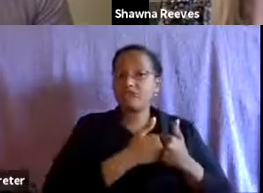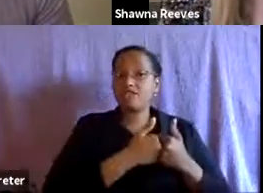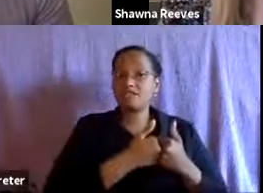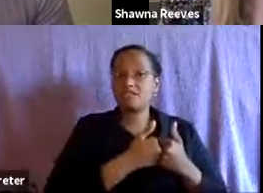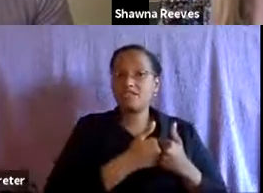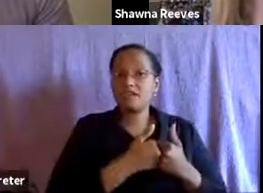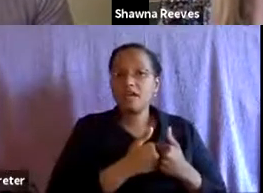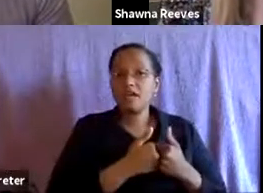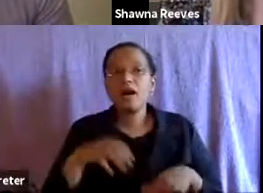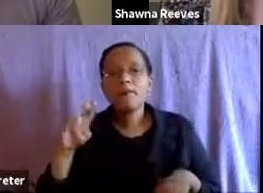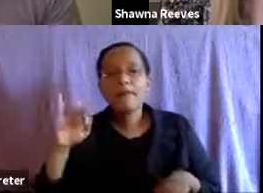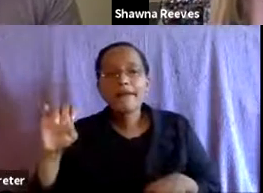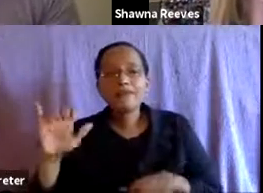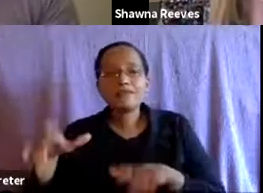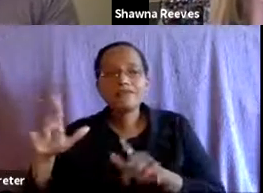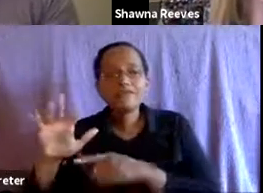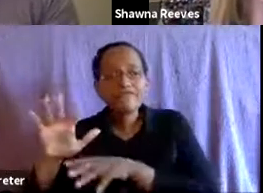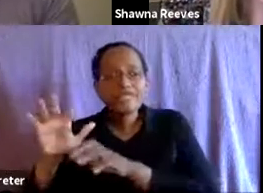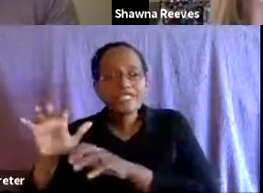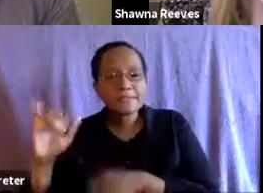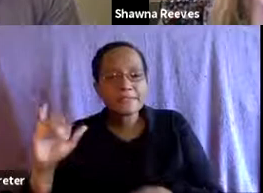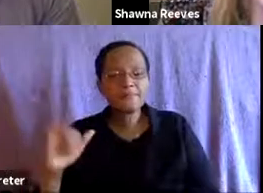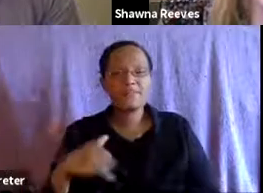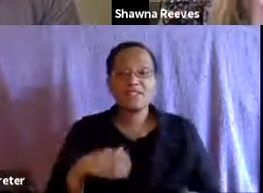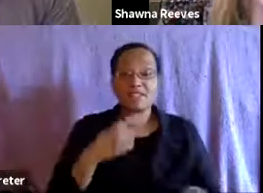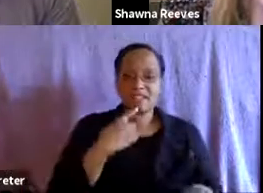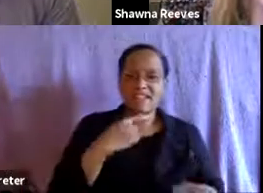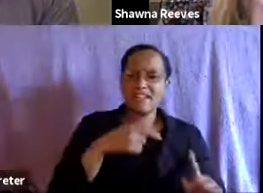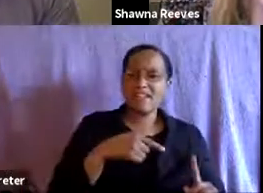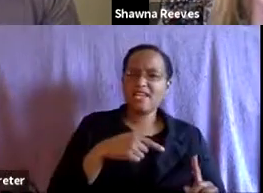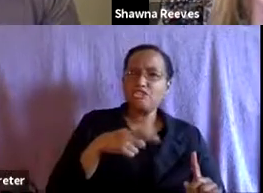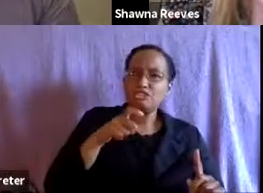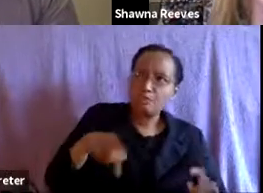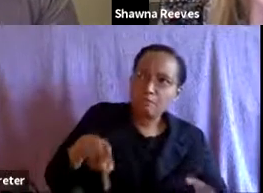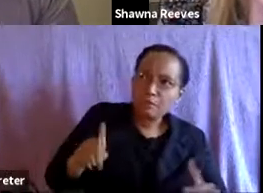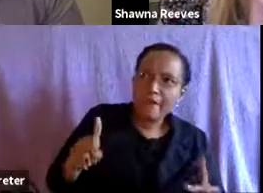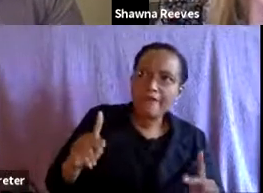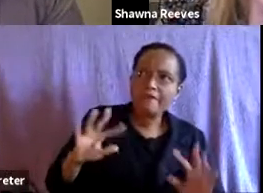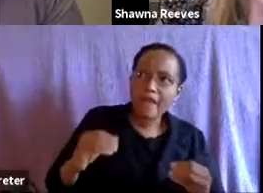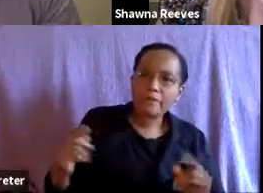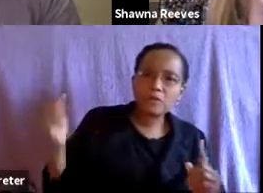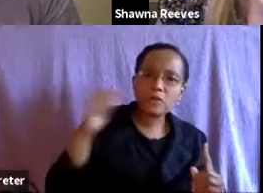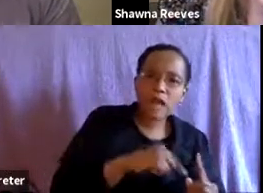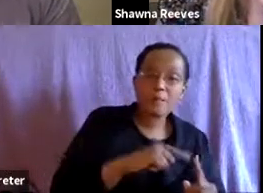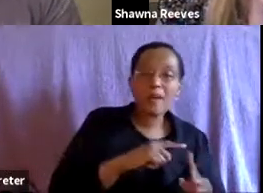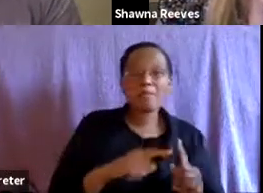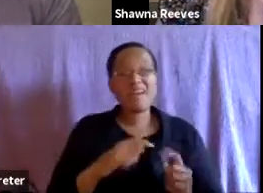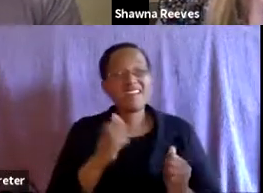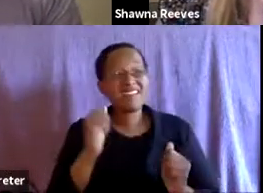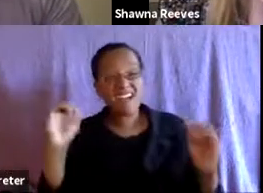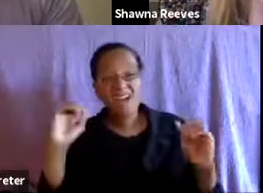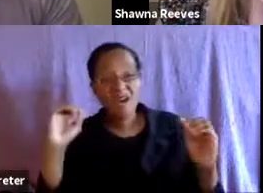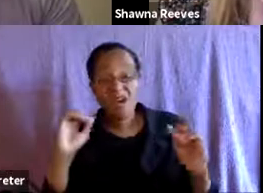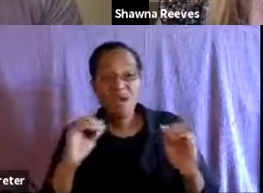all written in a kind of bizarre, non-mandatory language where they say, we recommend, and